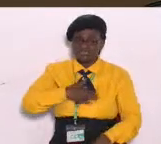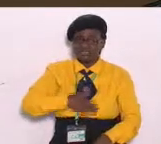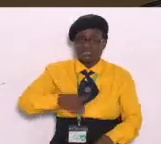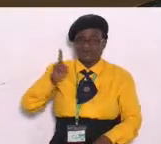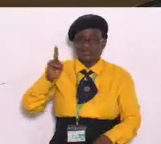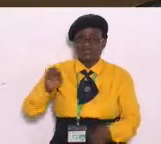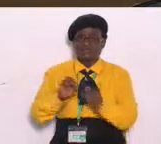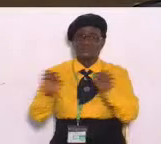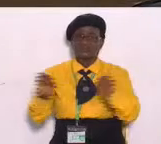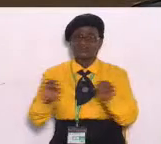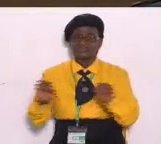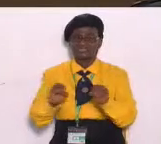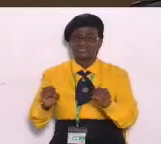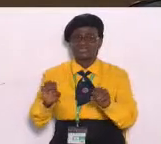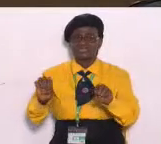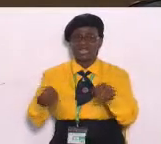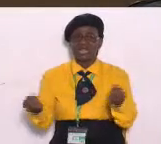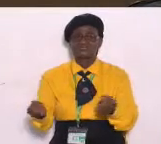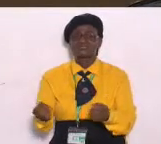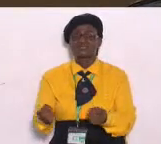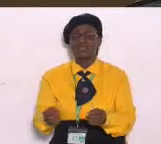nothing else matters.